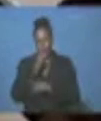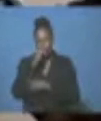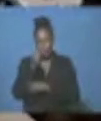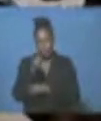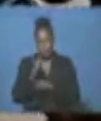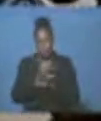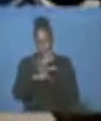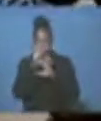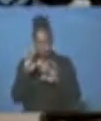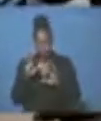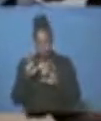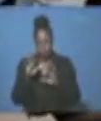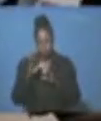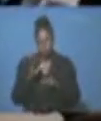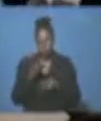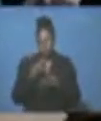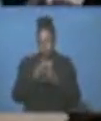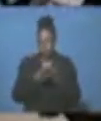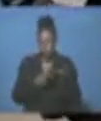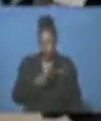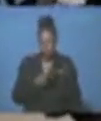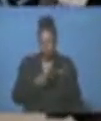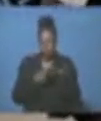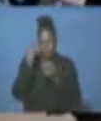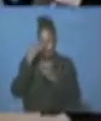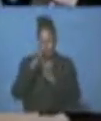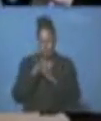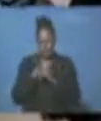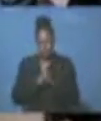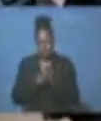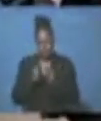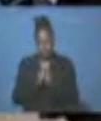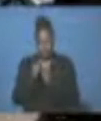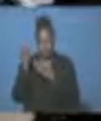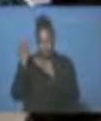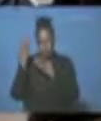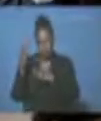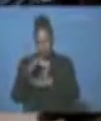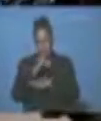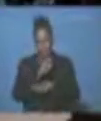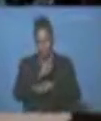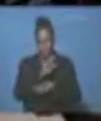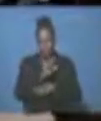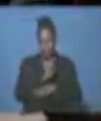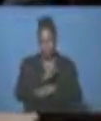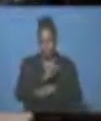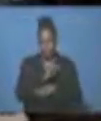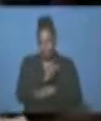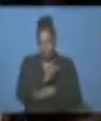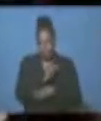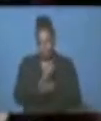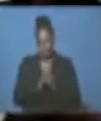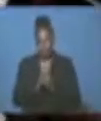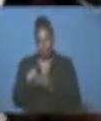clarity in terms of what the agreements are between the Bahamas and the USA. We are committed